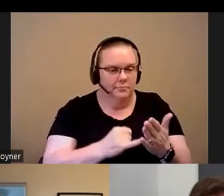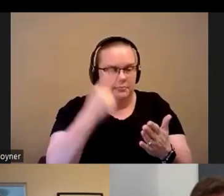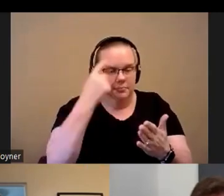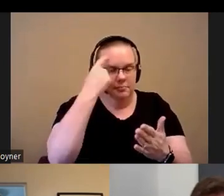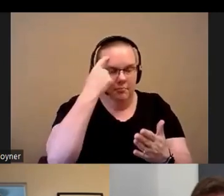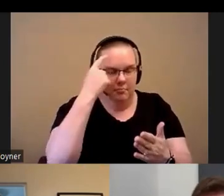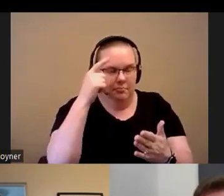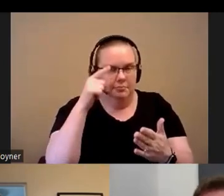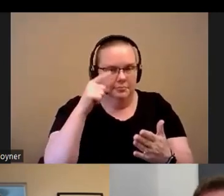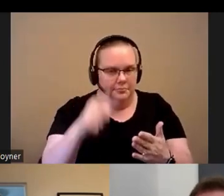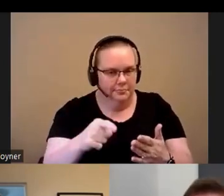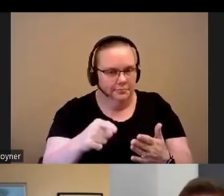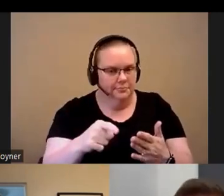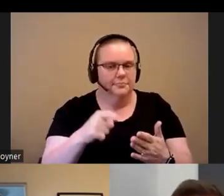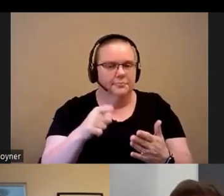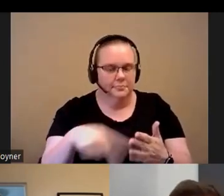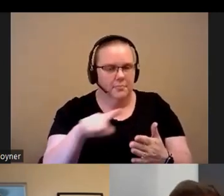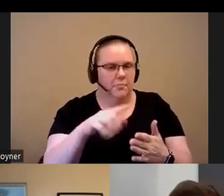almost indefinitely.